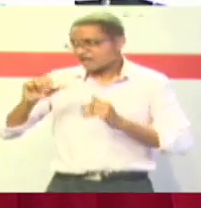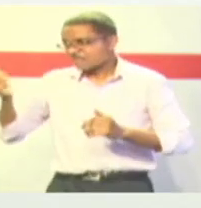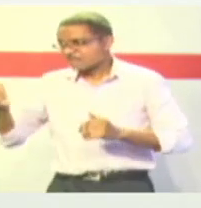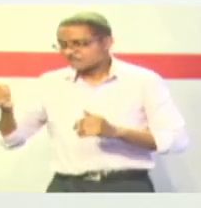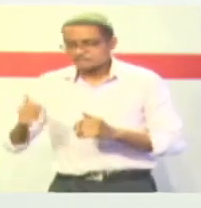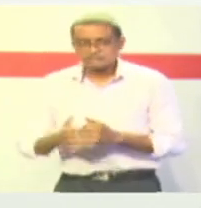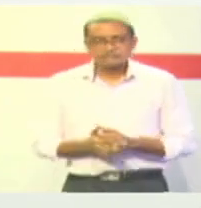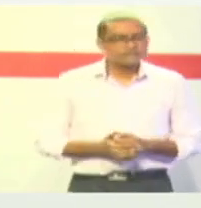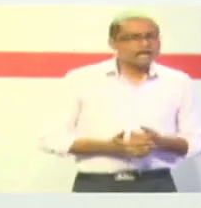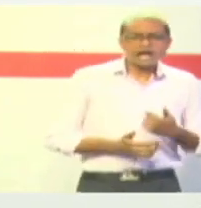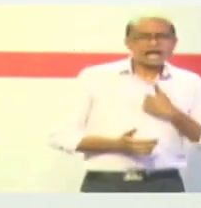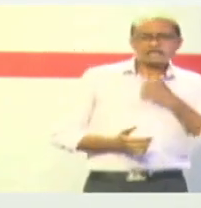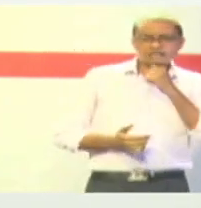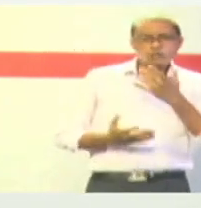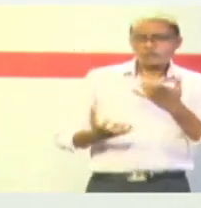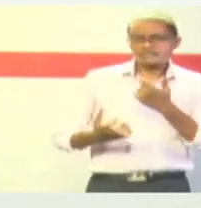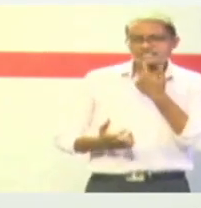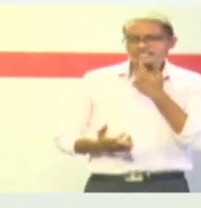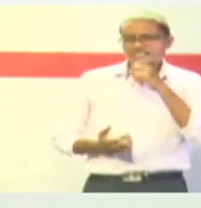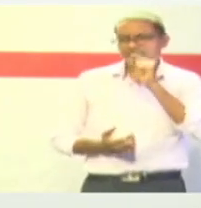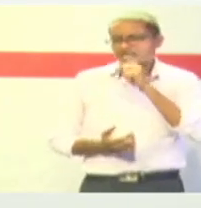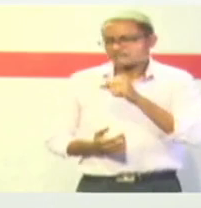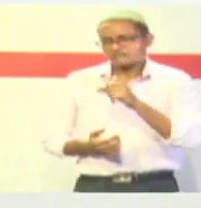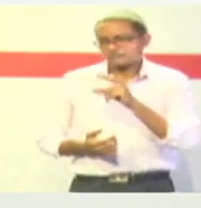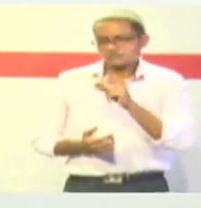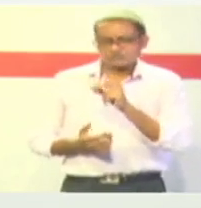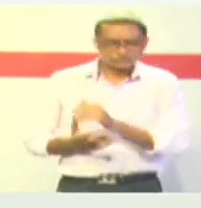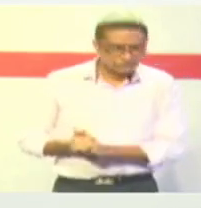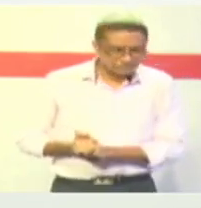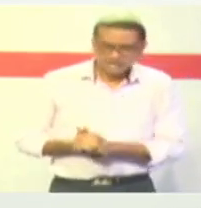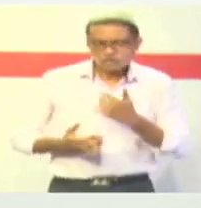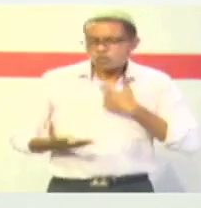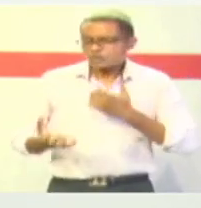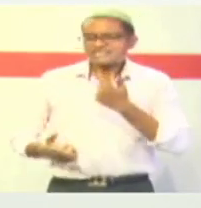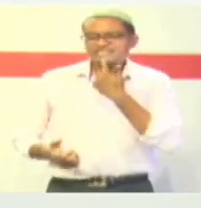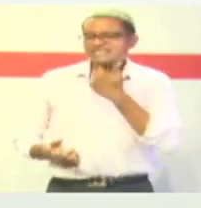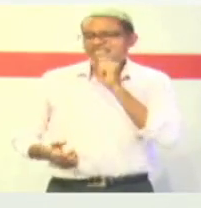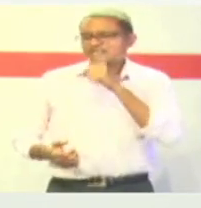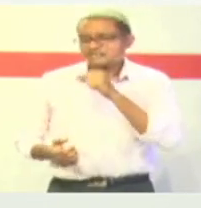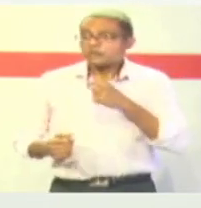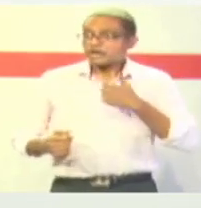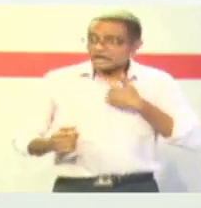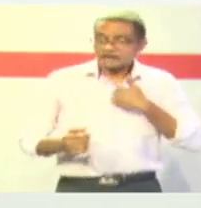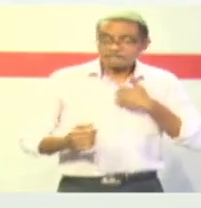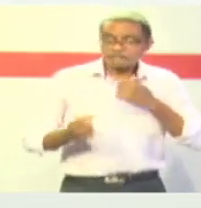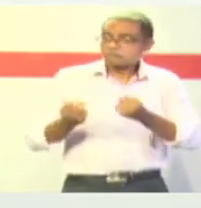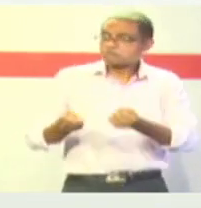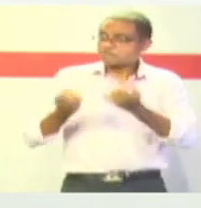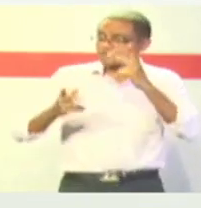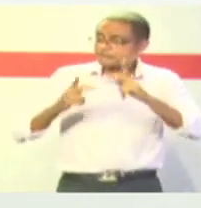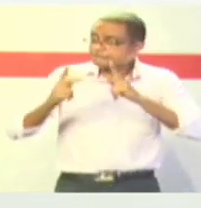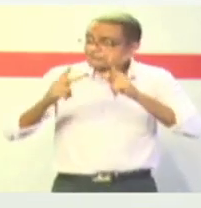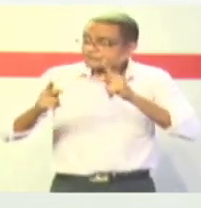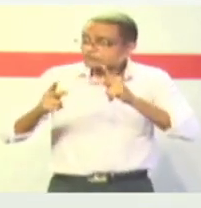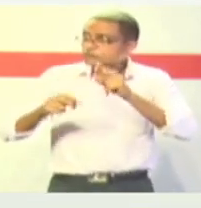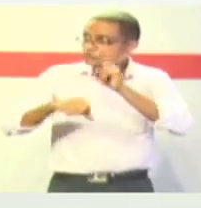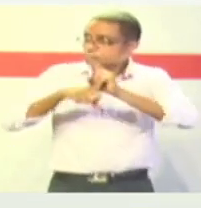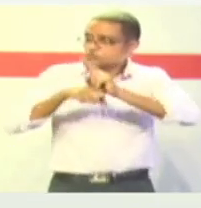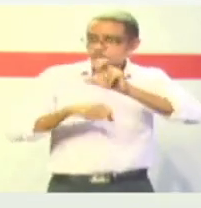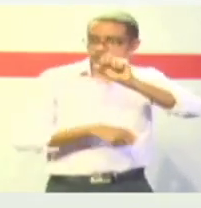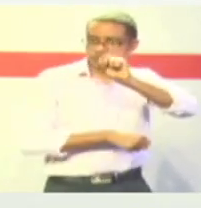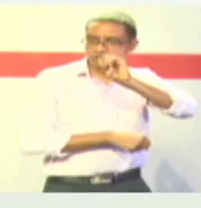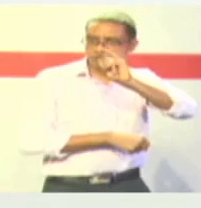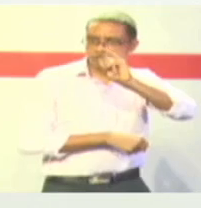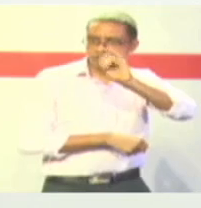wouldn't want to say yes. So what we have in the country is that we have a significant proportion of the country that has been vaccinated with the Sinopharm